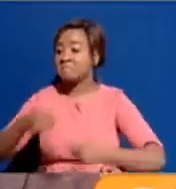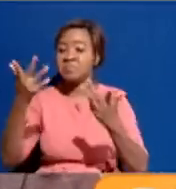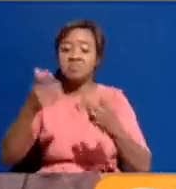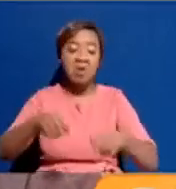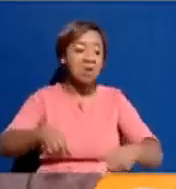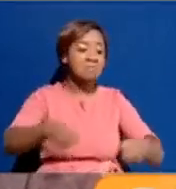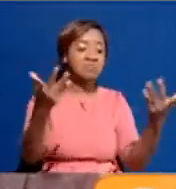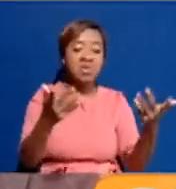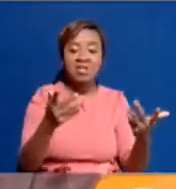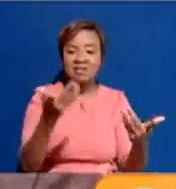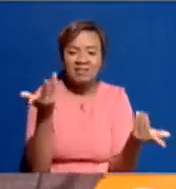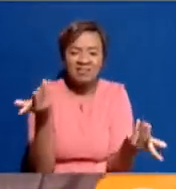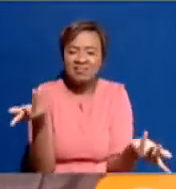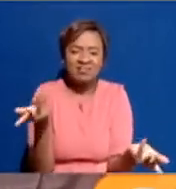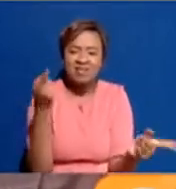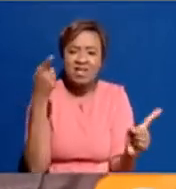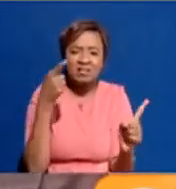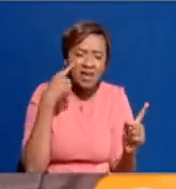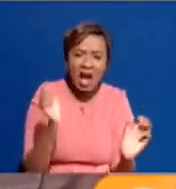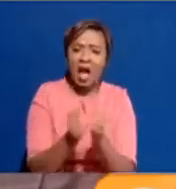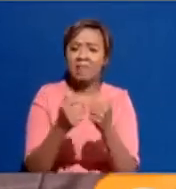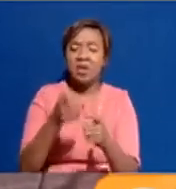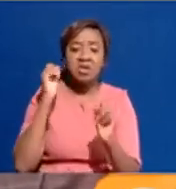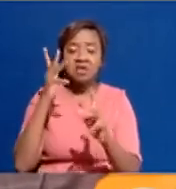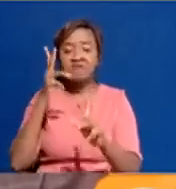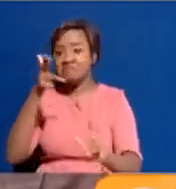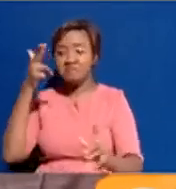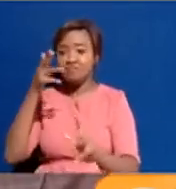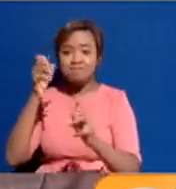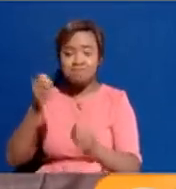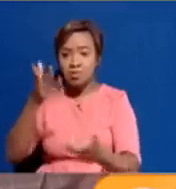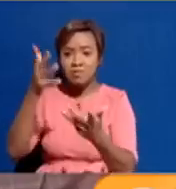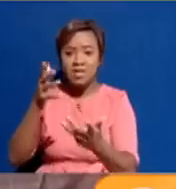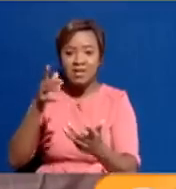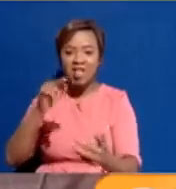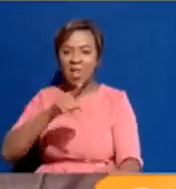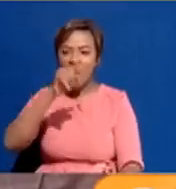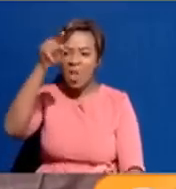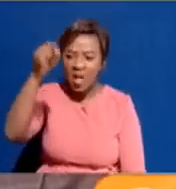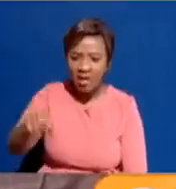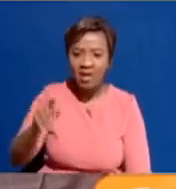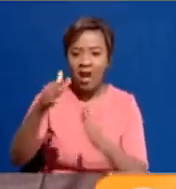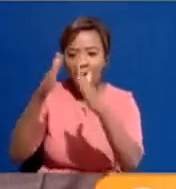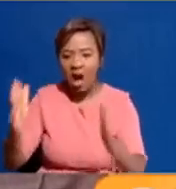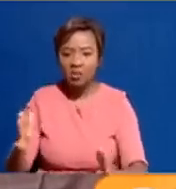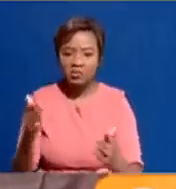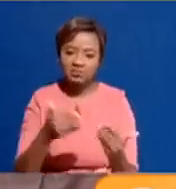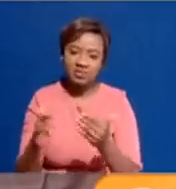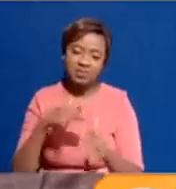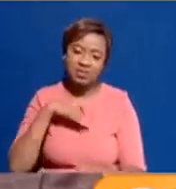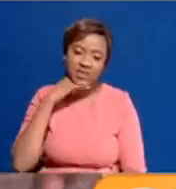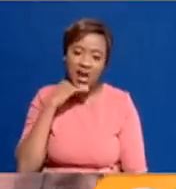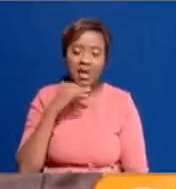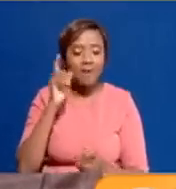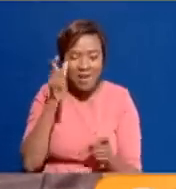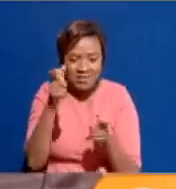is why we're having that situation whereby a child died from tear gas smoke in the house. It's not supposed to be like that. All